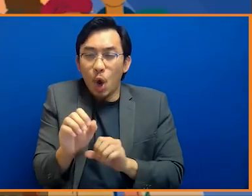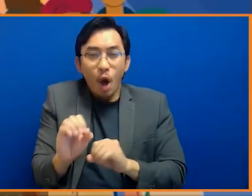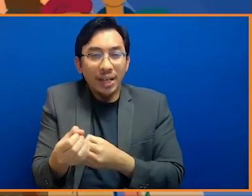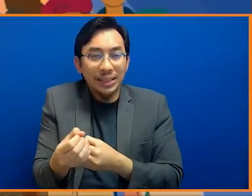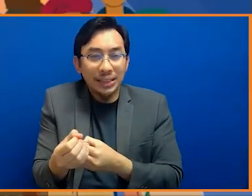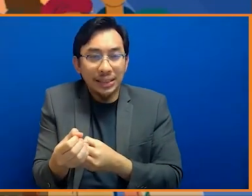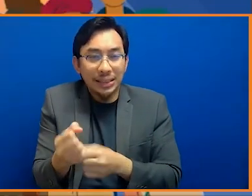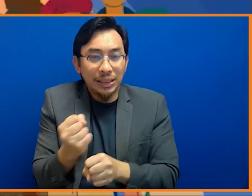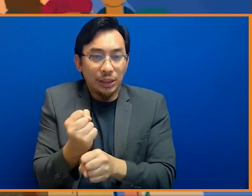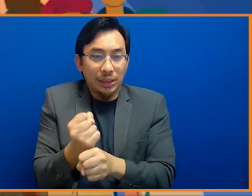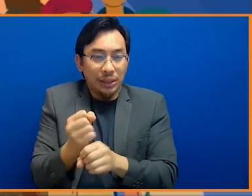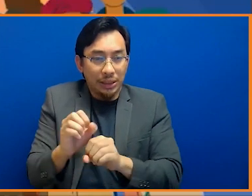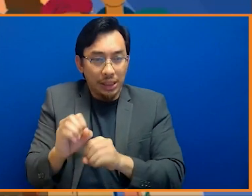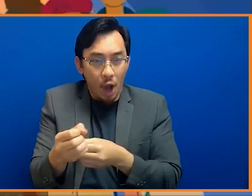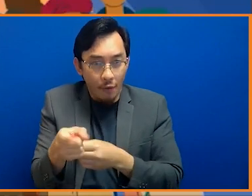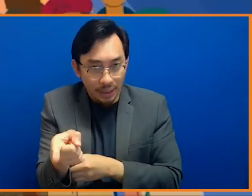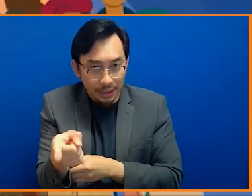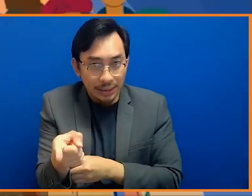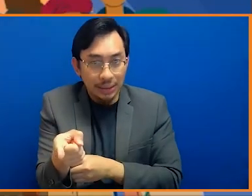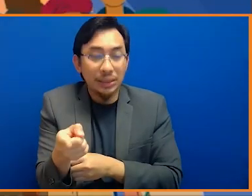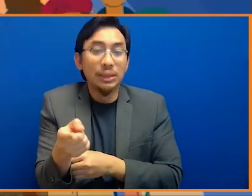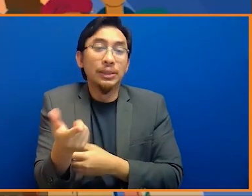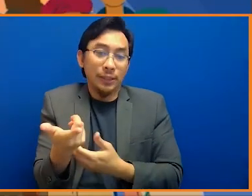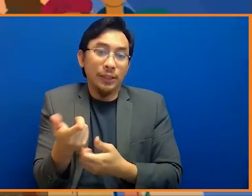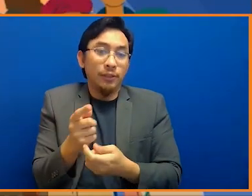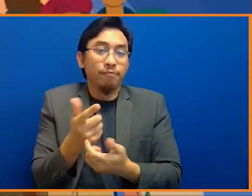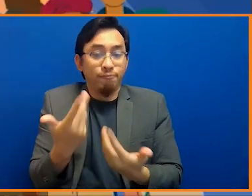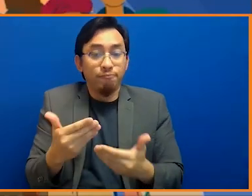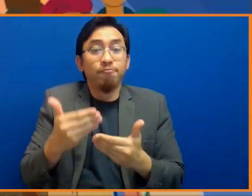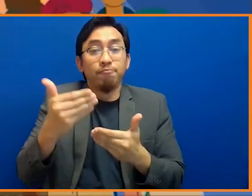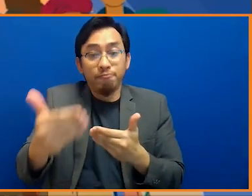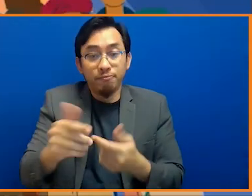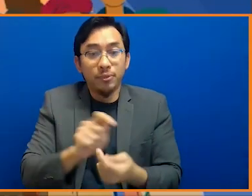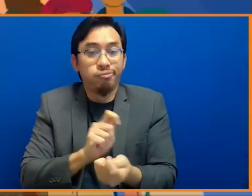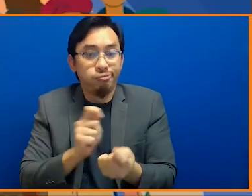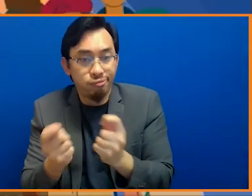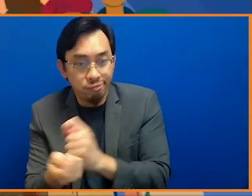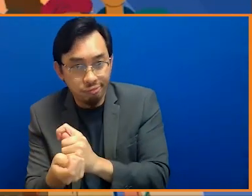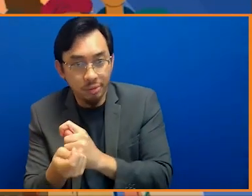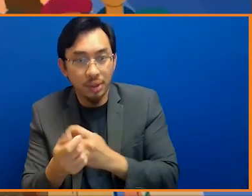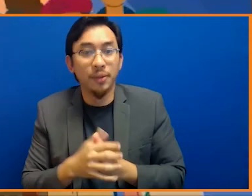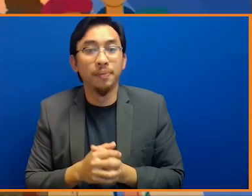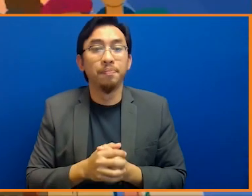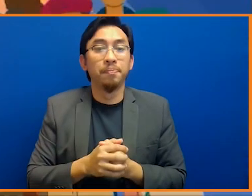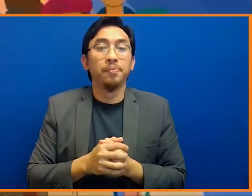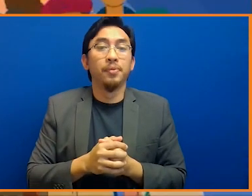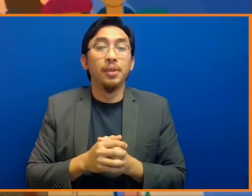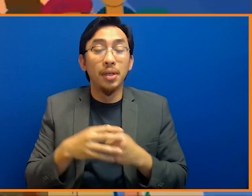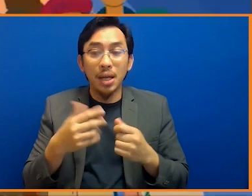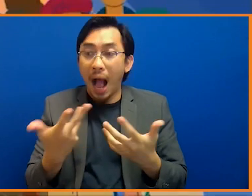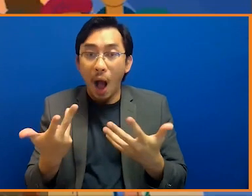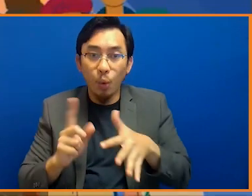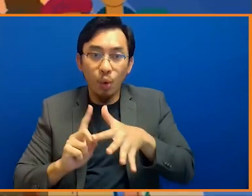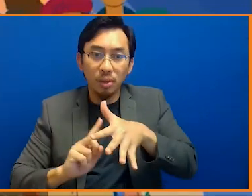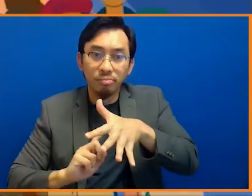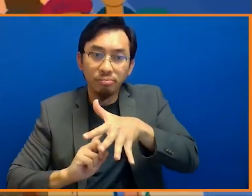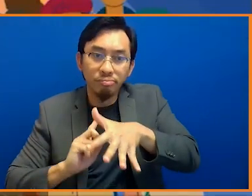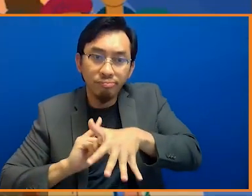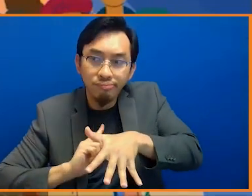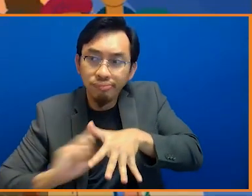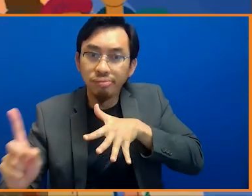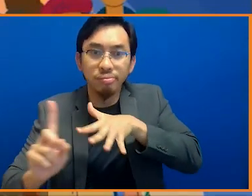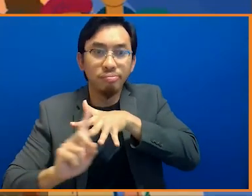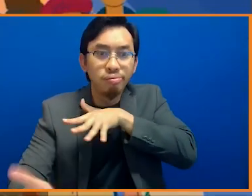purpose, like for office, and then but later changed or transformed um, also as an escape building, so it